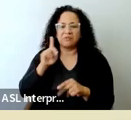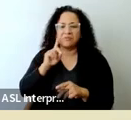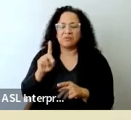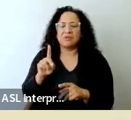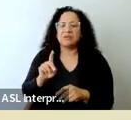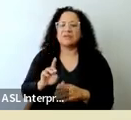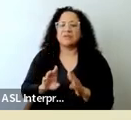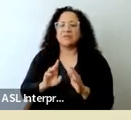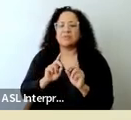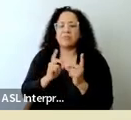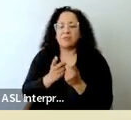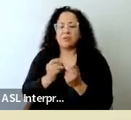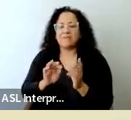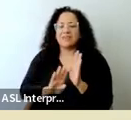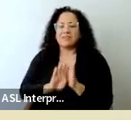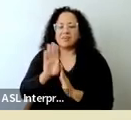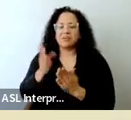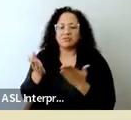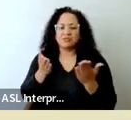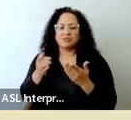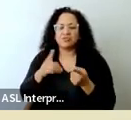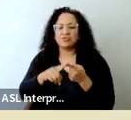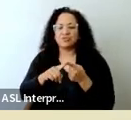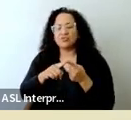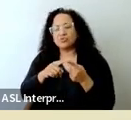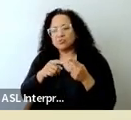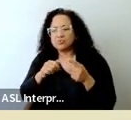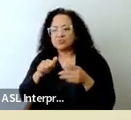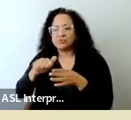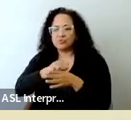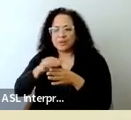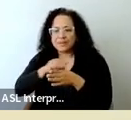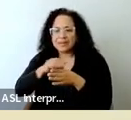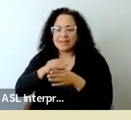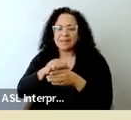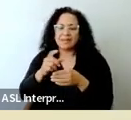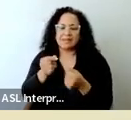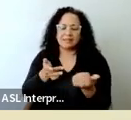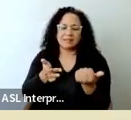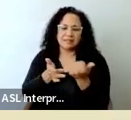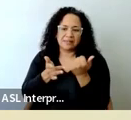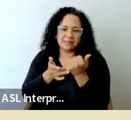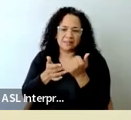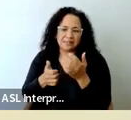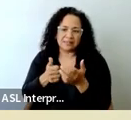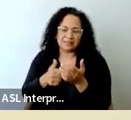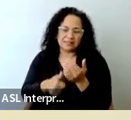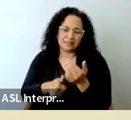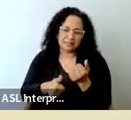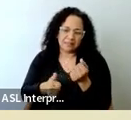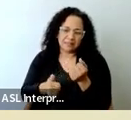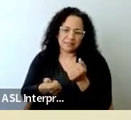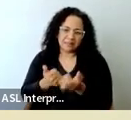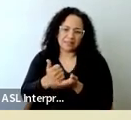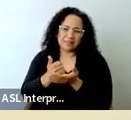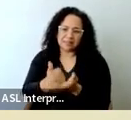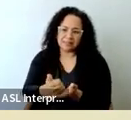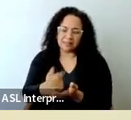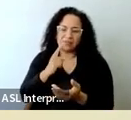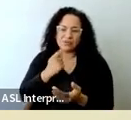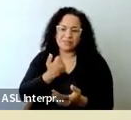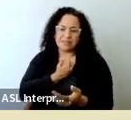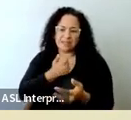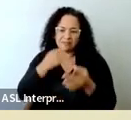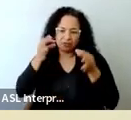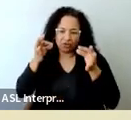Developmental Services in directing the training and technical assistant management for self-determination and other